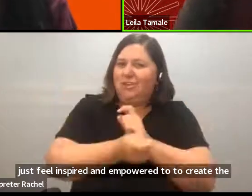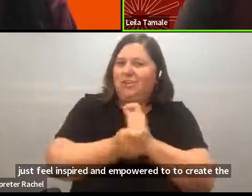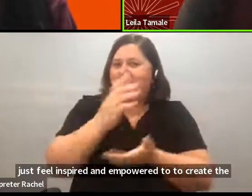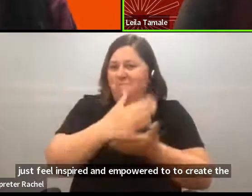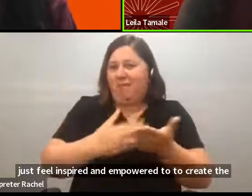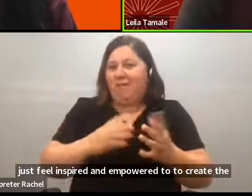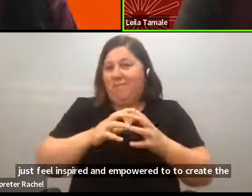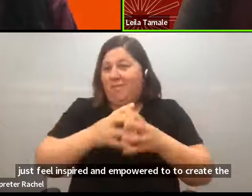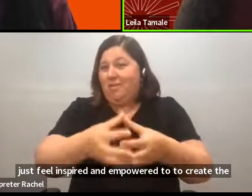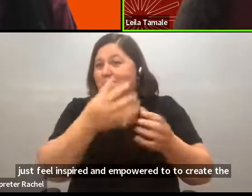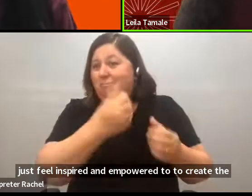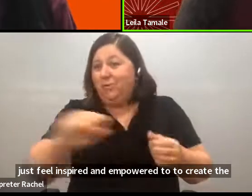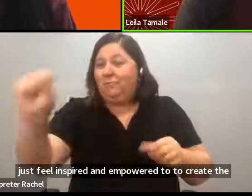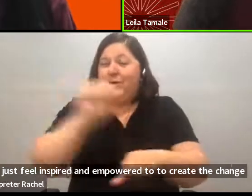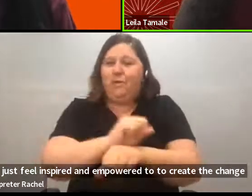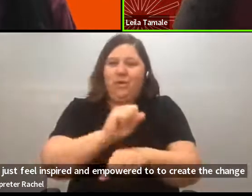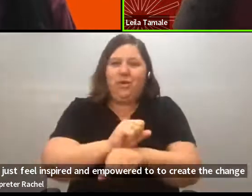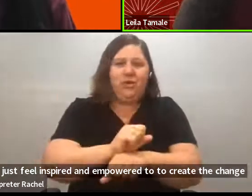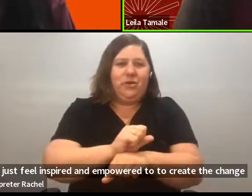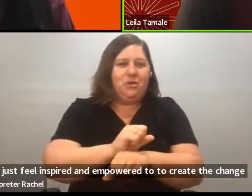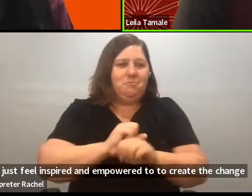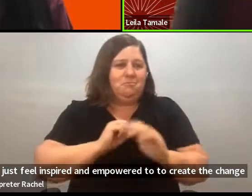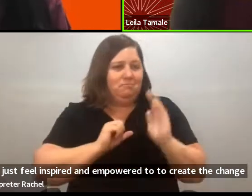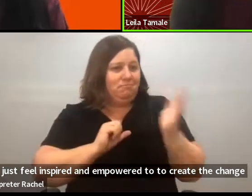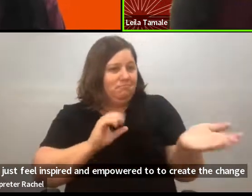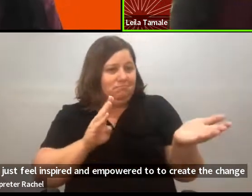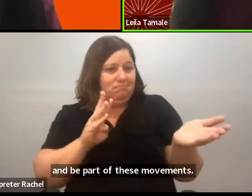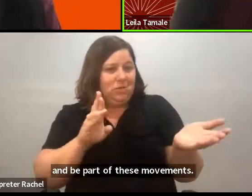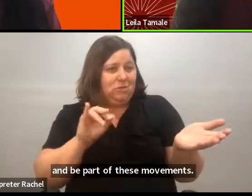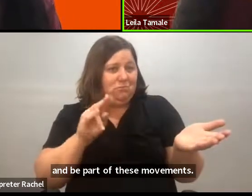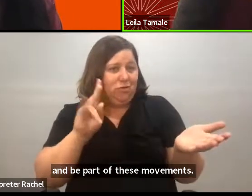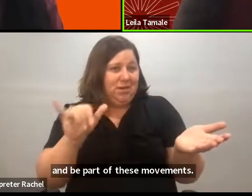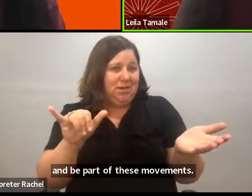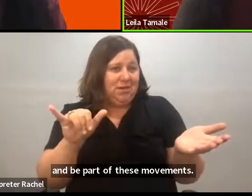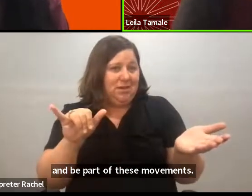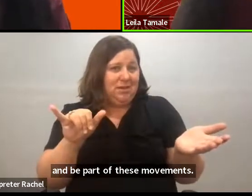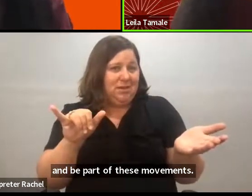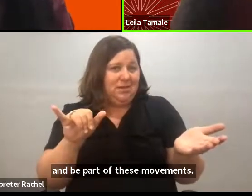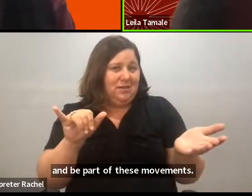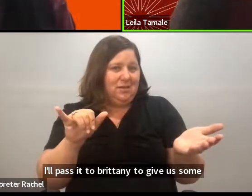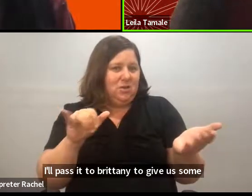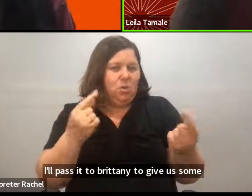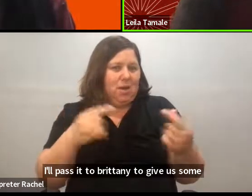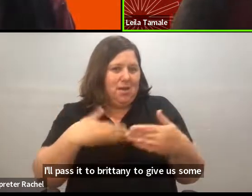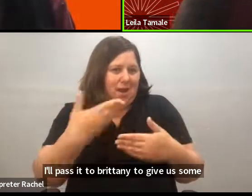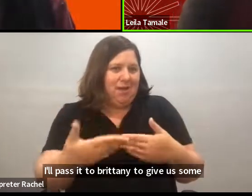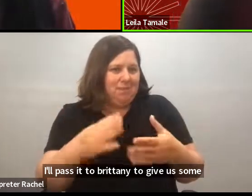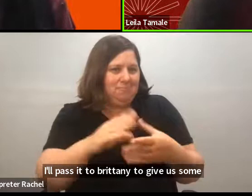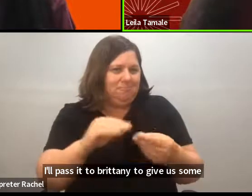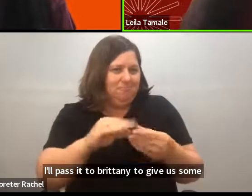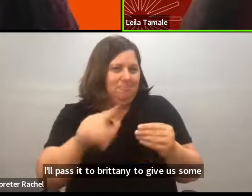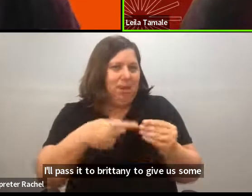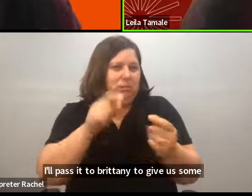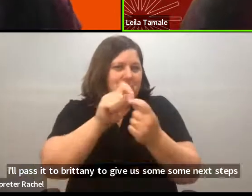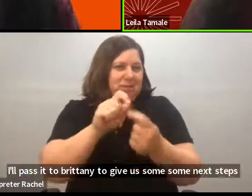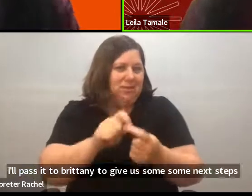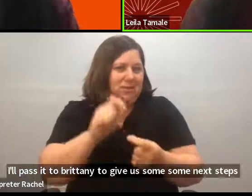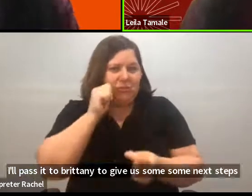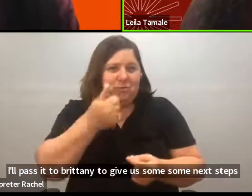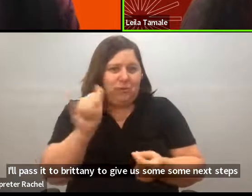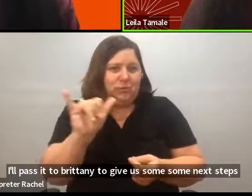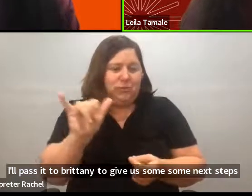movements. I'll pass it to Brittany to give us some next steps and details about tomorrow.